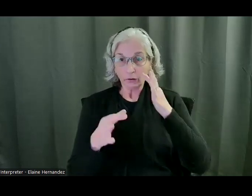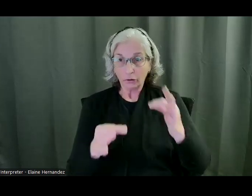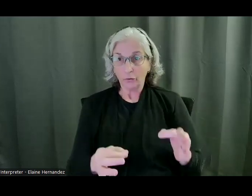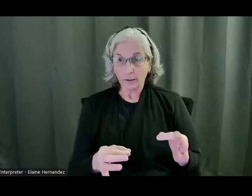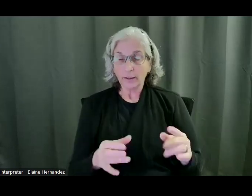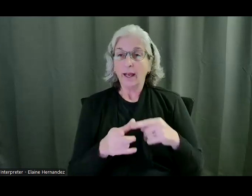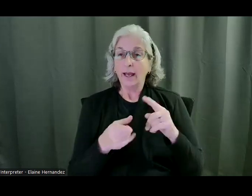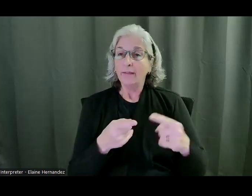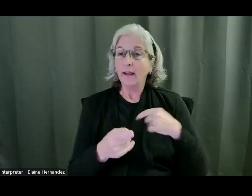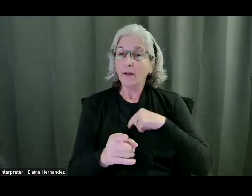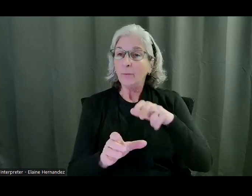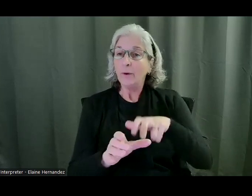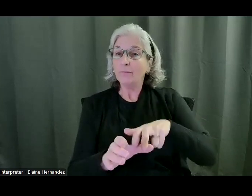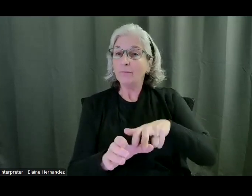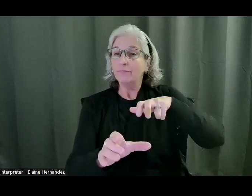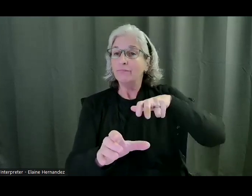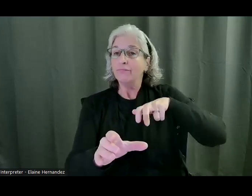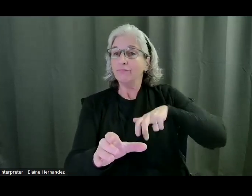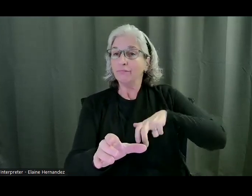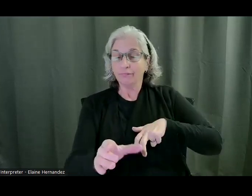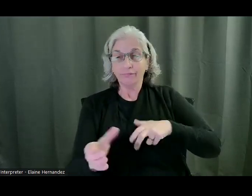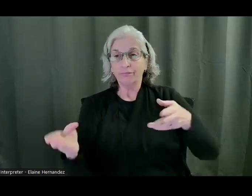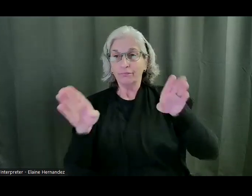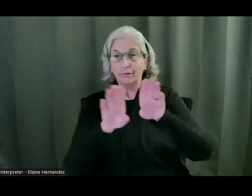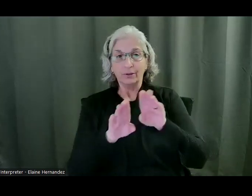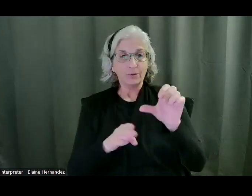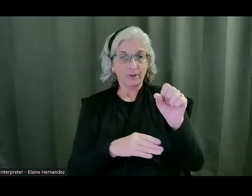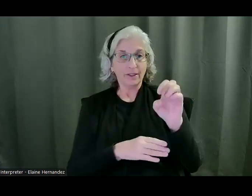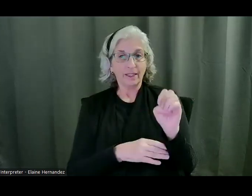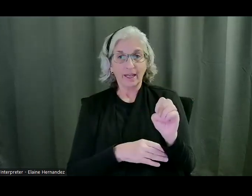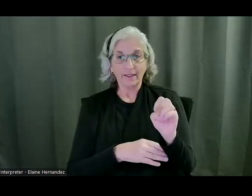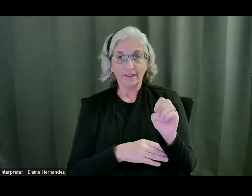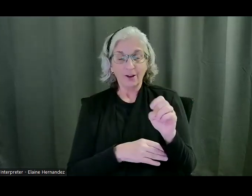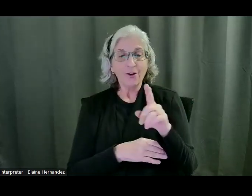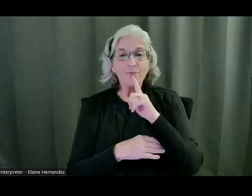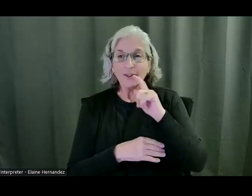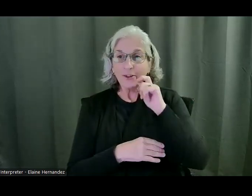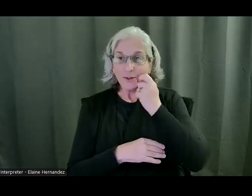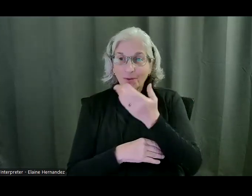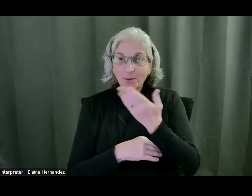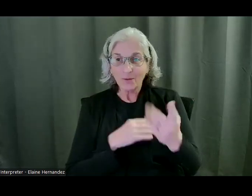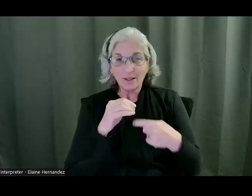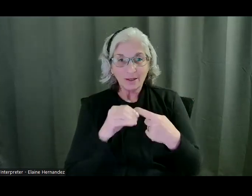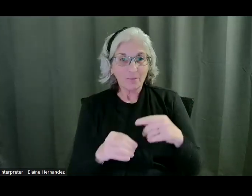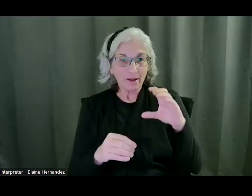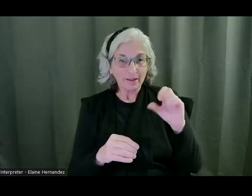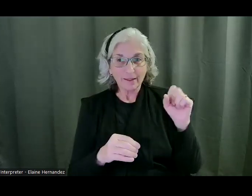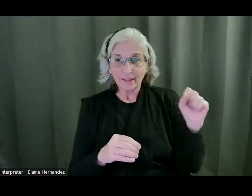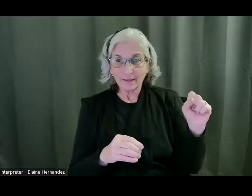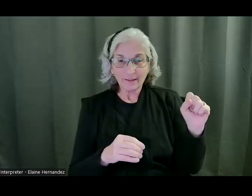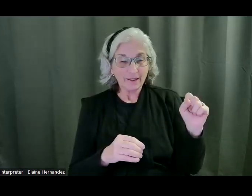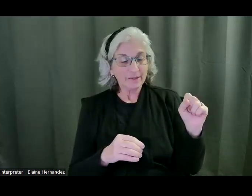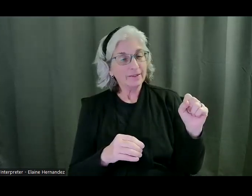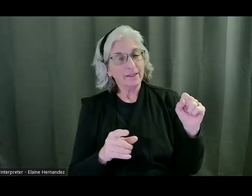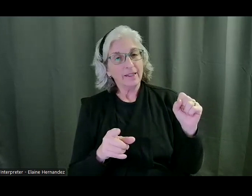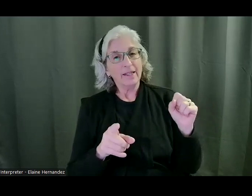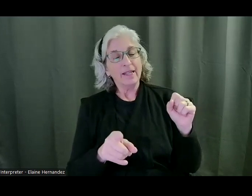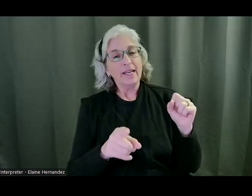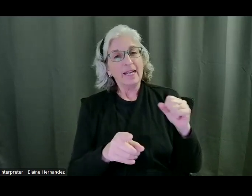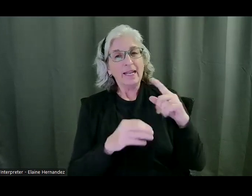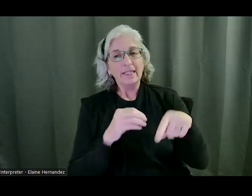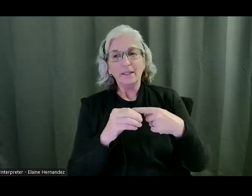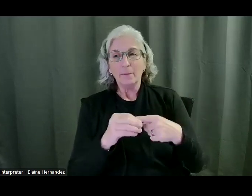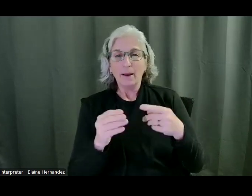out and close the case. The cool thing with CSS is it's one of those kind of services that it's all about kind of the